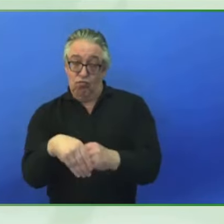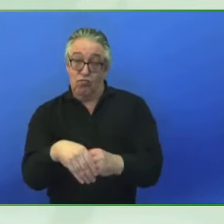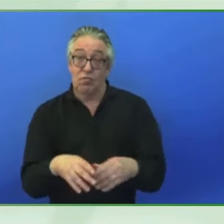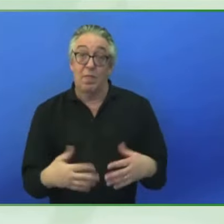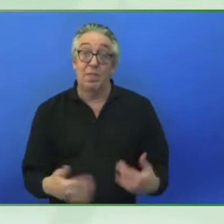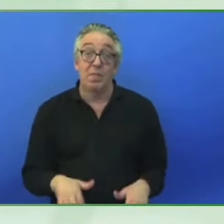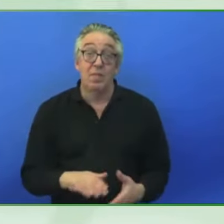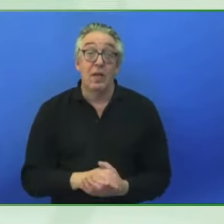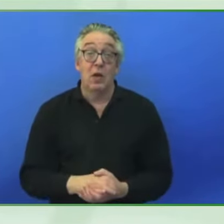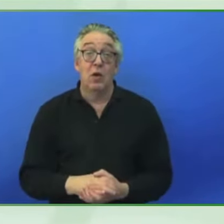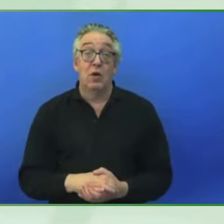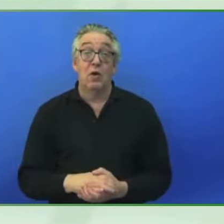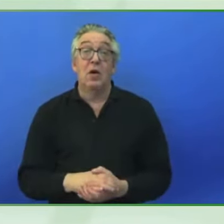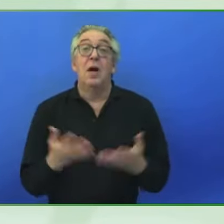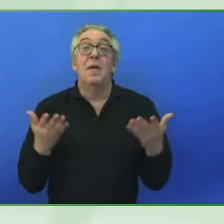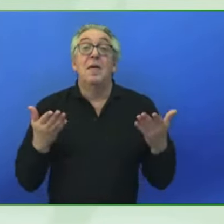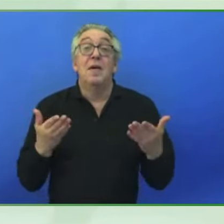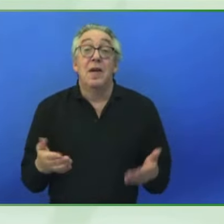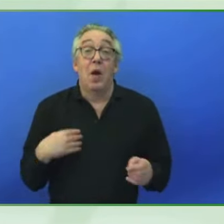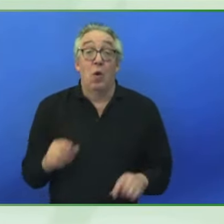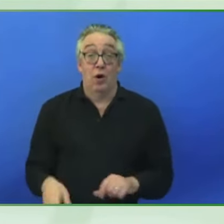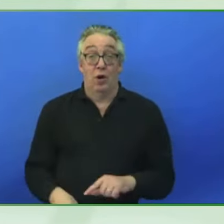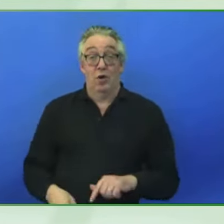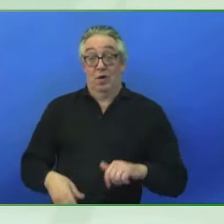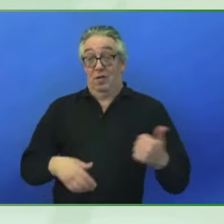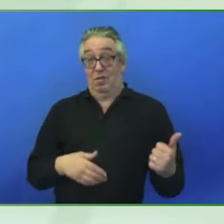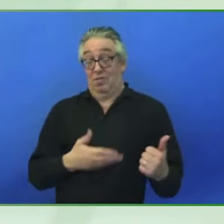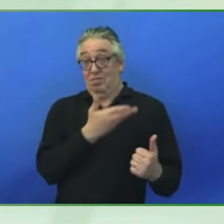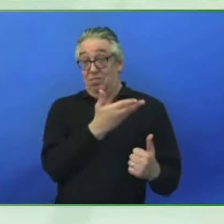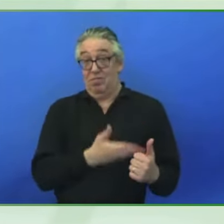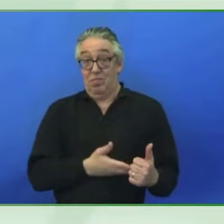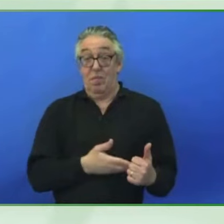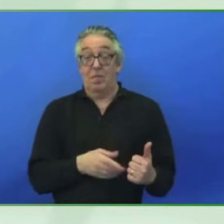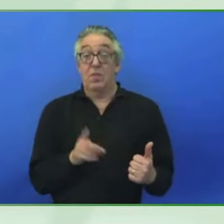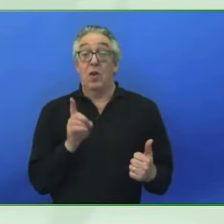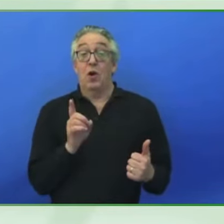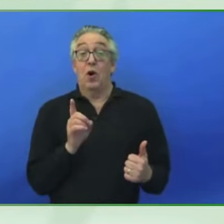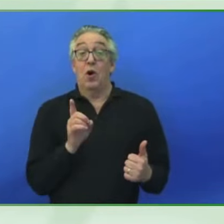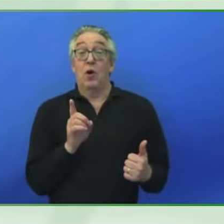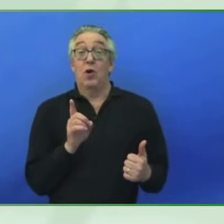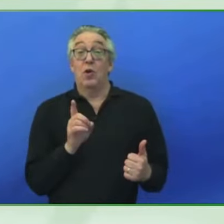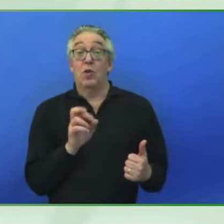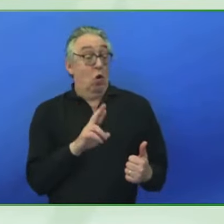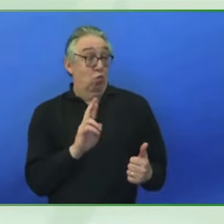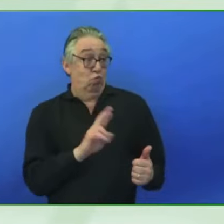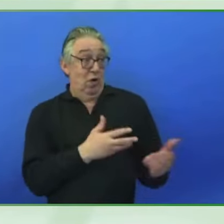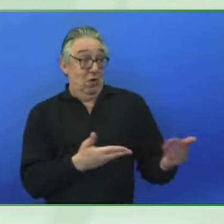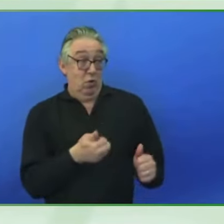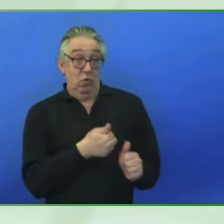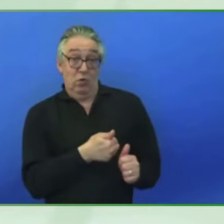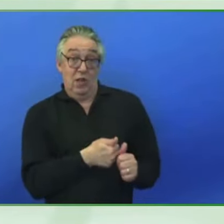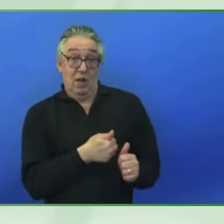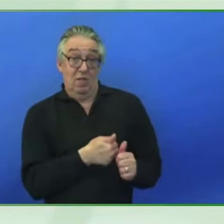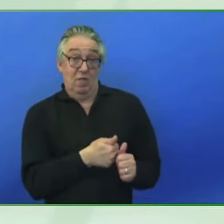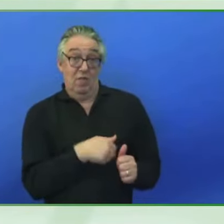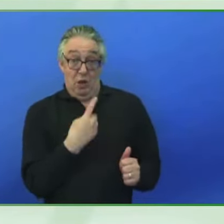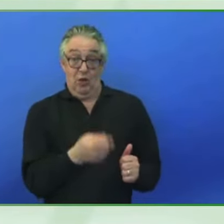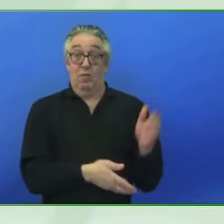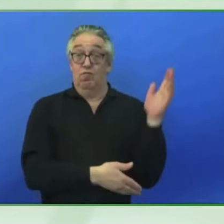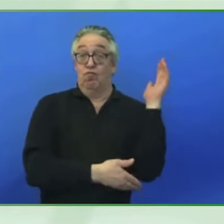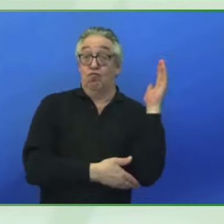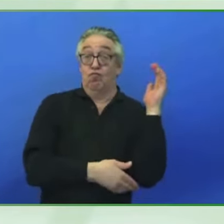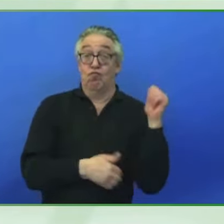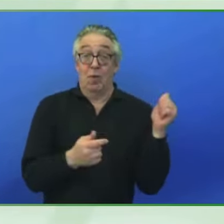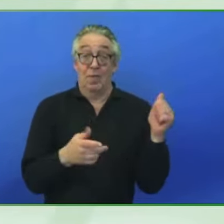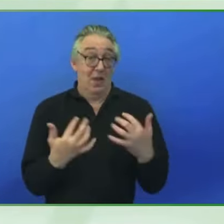that, I'm going to hand it off to Dr. Caspi. Anat, if you want to introduce yourself and then jump right in, I'm sure people are eager to hear